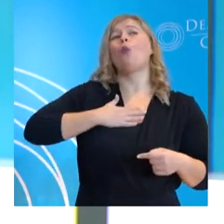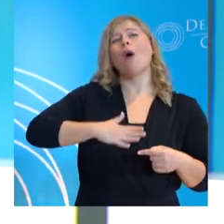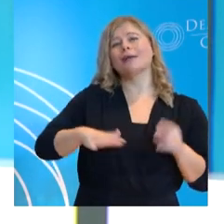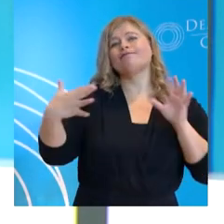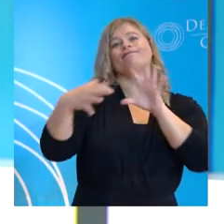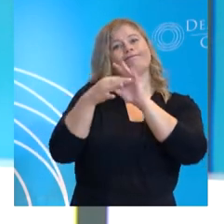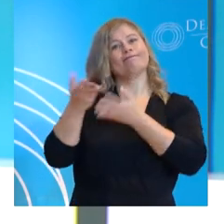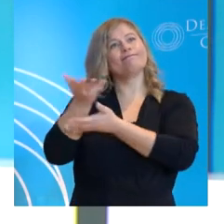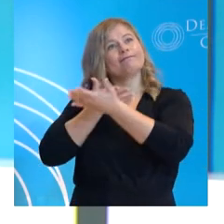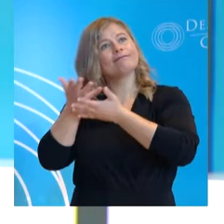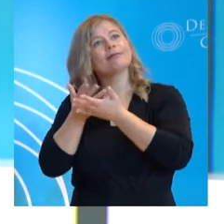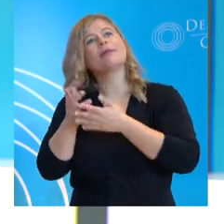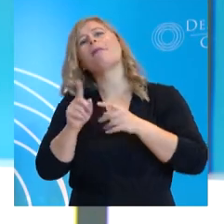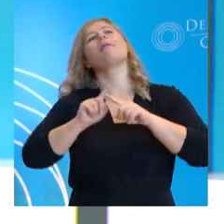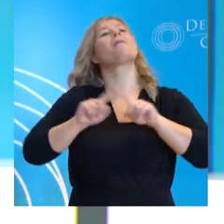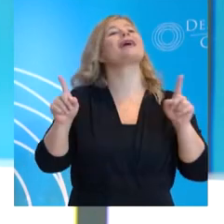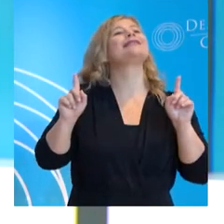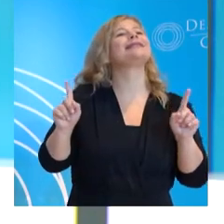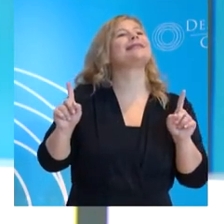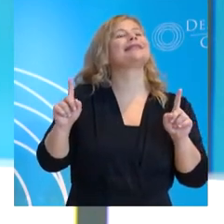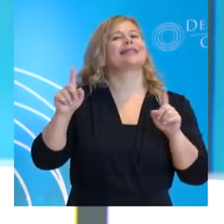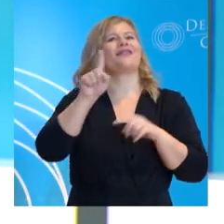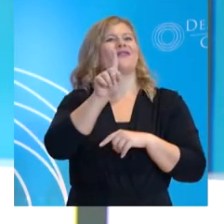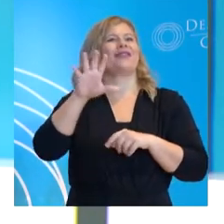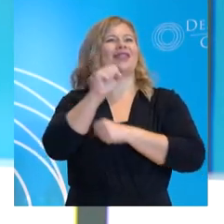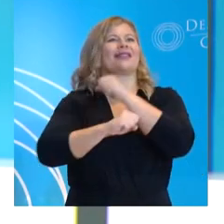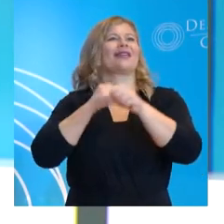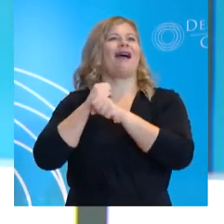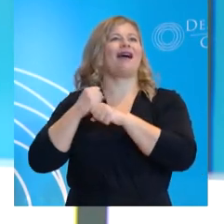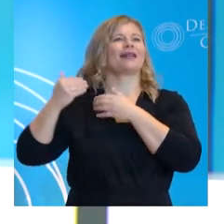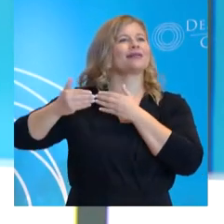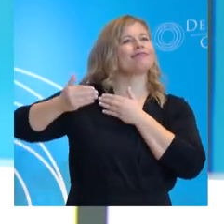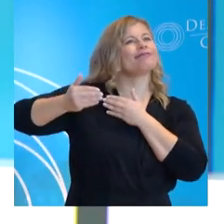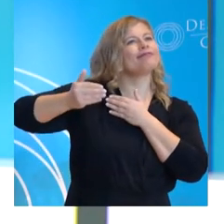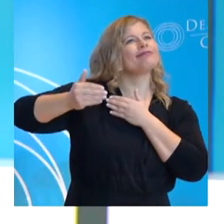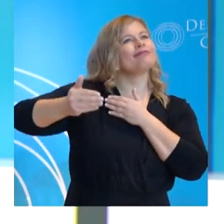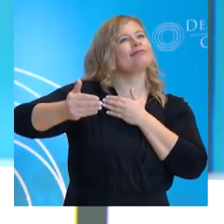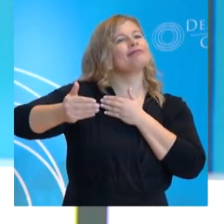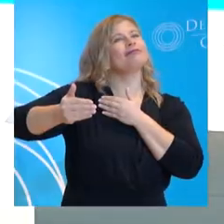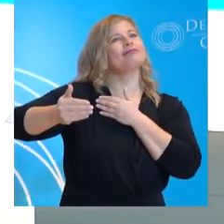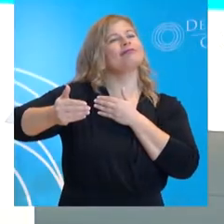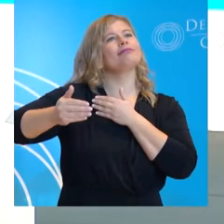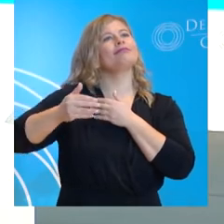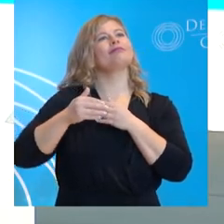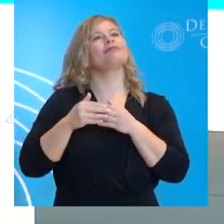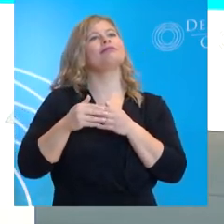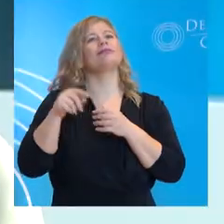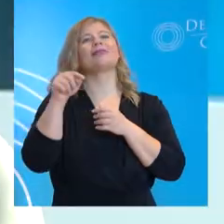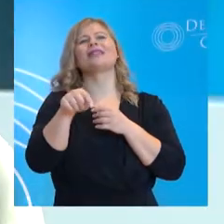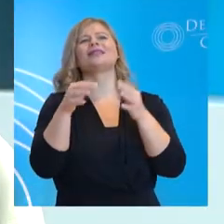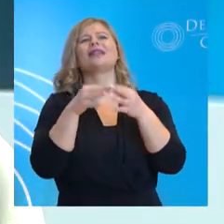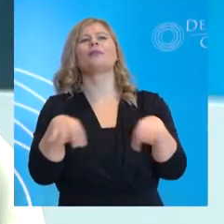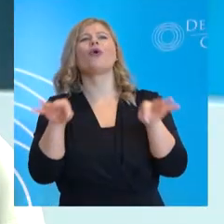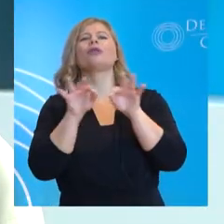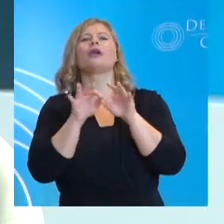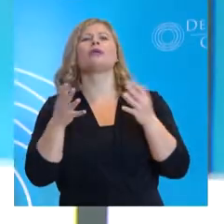you know, in 10, 15 years, as long as it will take, but the Western Balkans belong in Europe. Because this is vacuum. That means